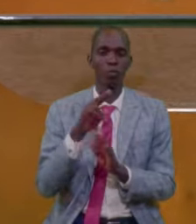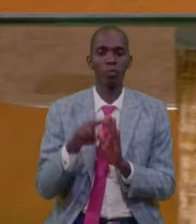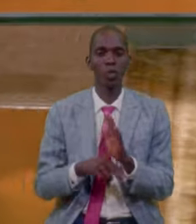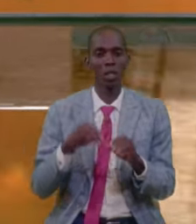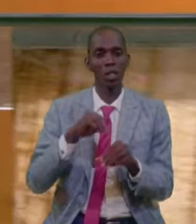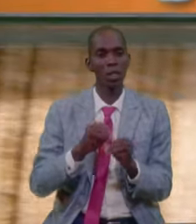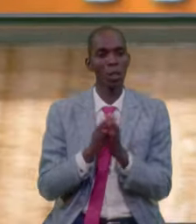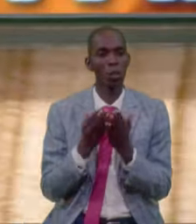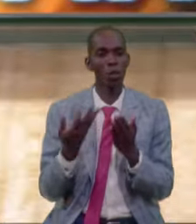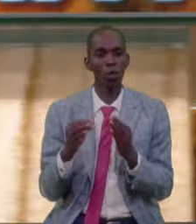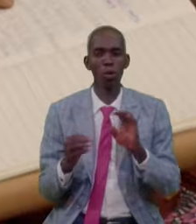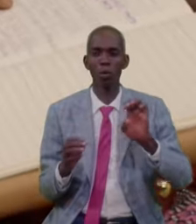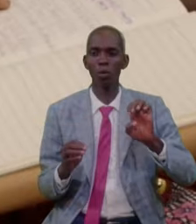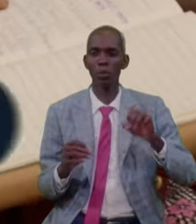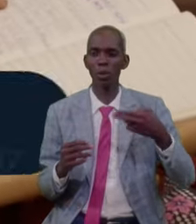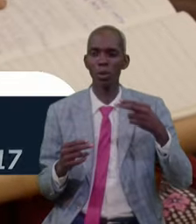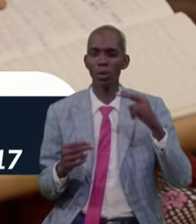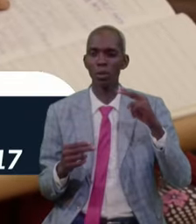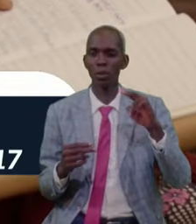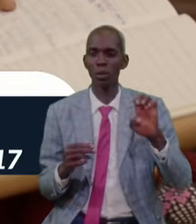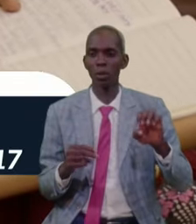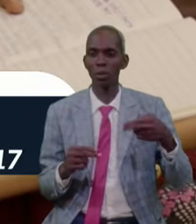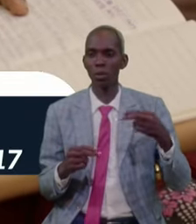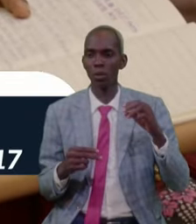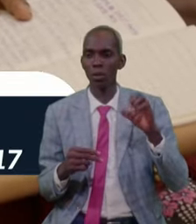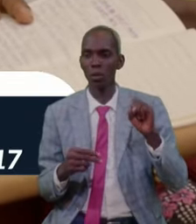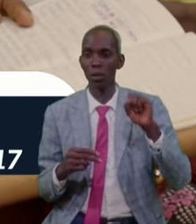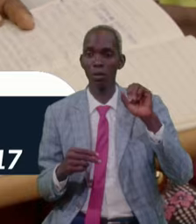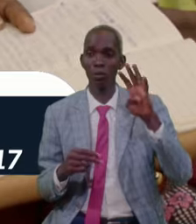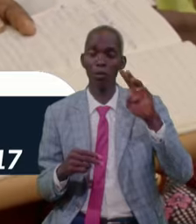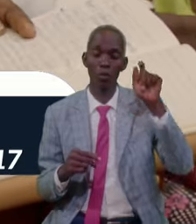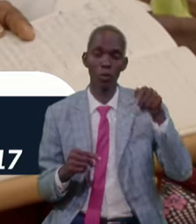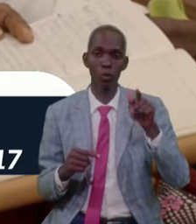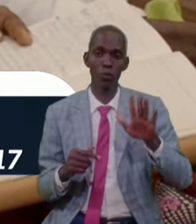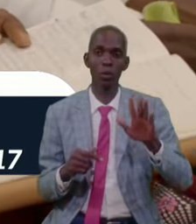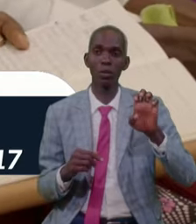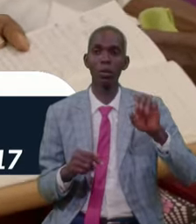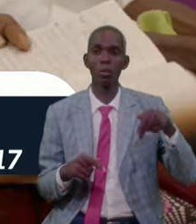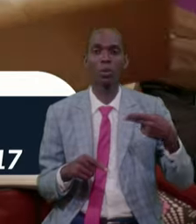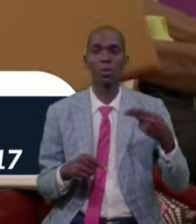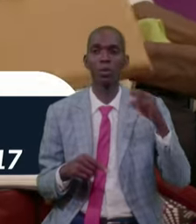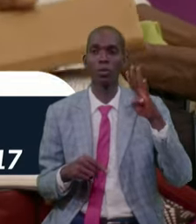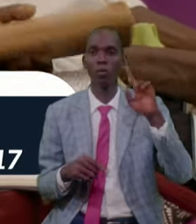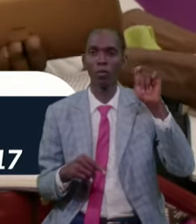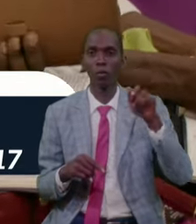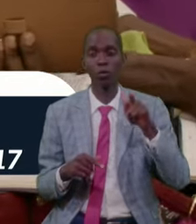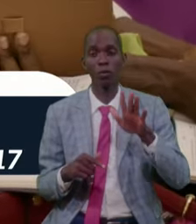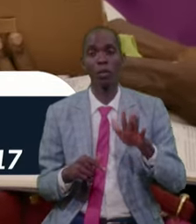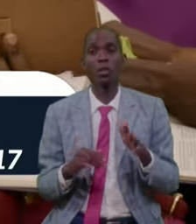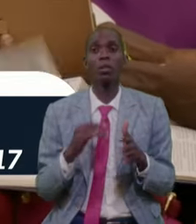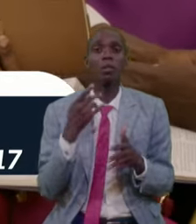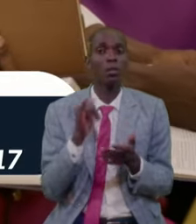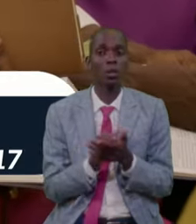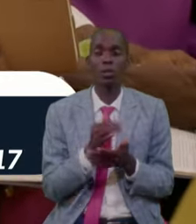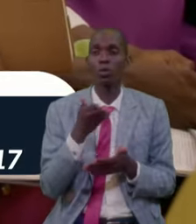verse 25. This is how you express your faith. Anywhere you are, there's no deception, there's no lie. What you believe is what you